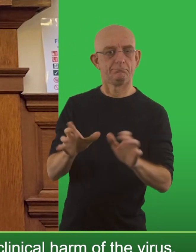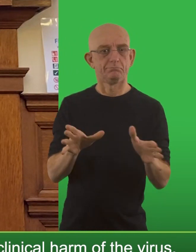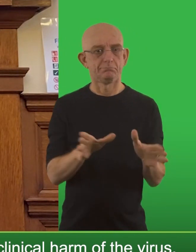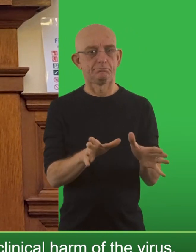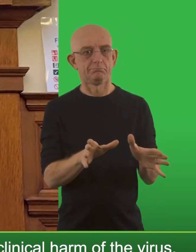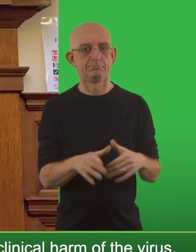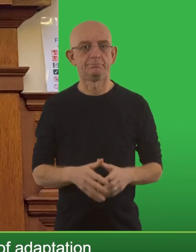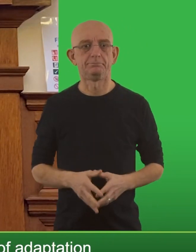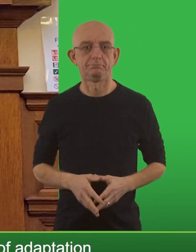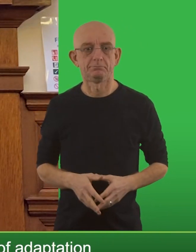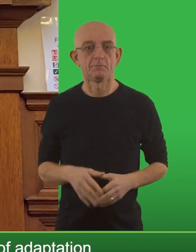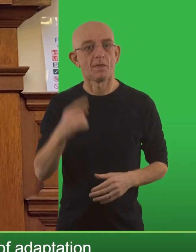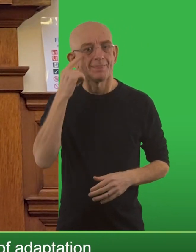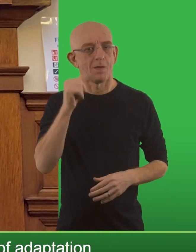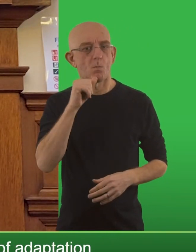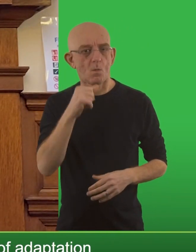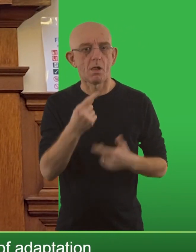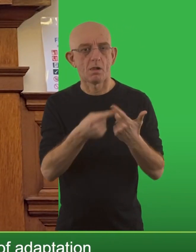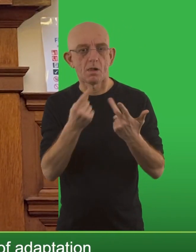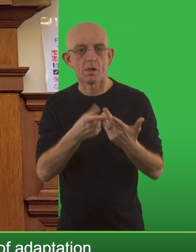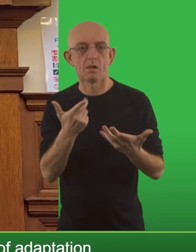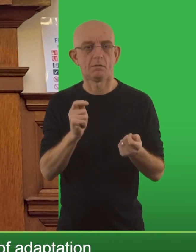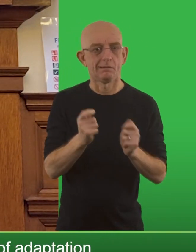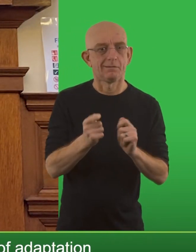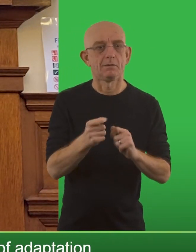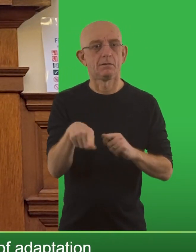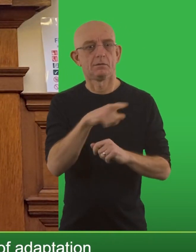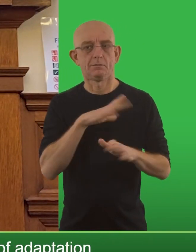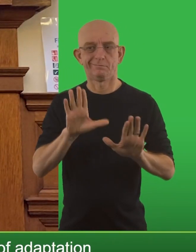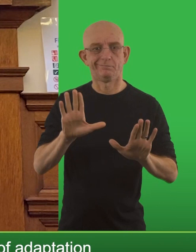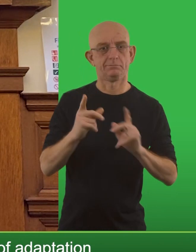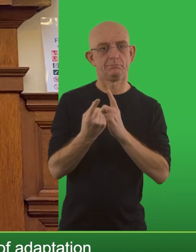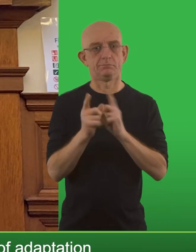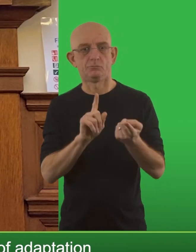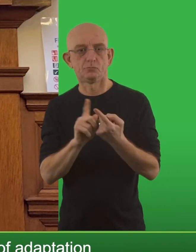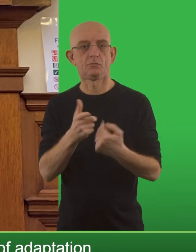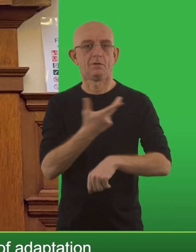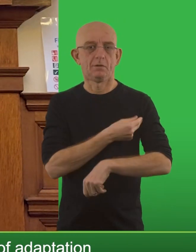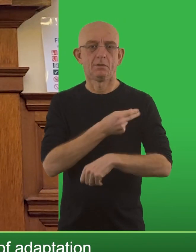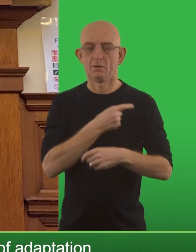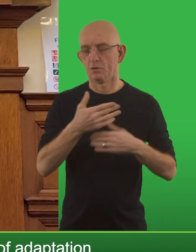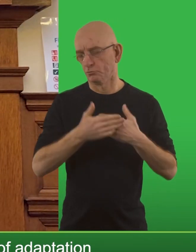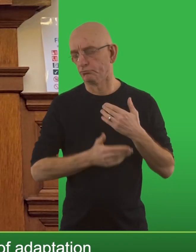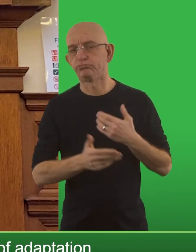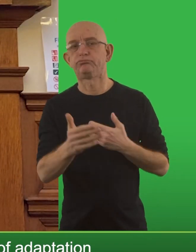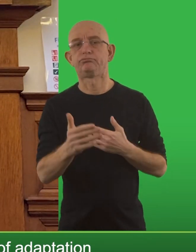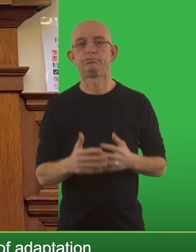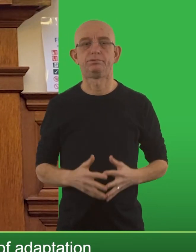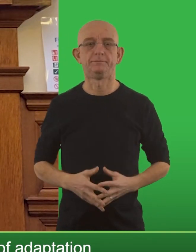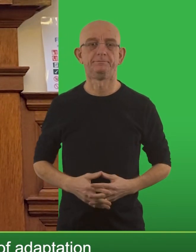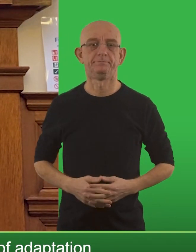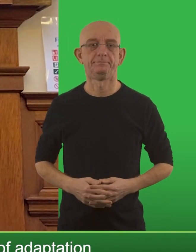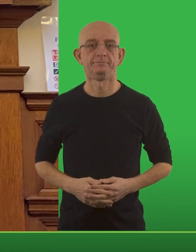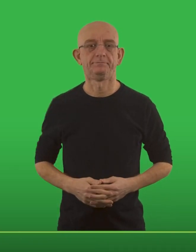social harm. And I think we will see some form of adaptation and a low-touch economy combined with vaccination for some time to